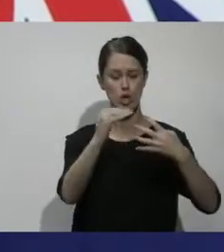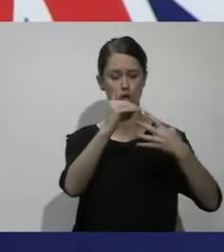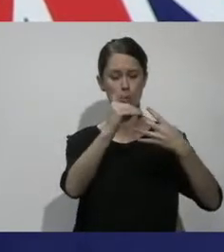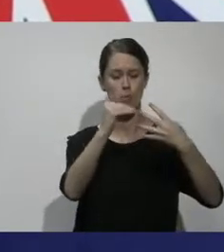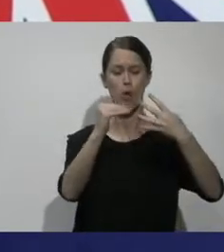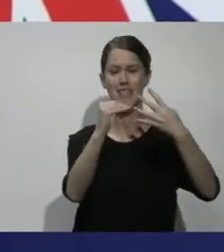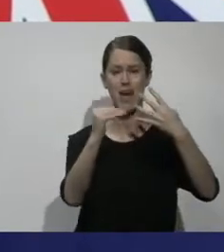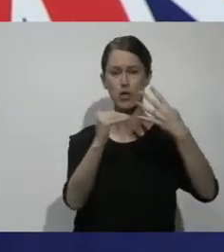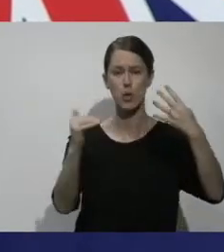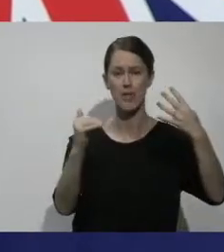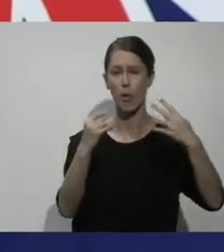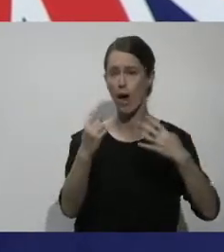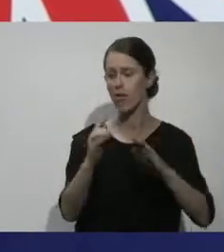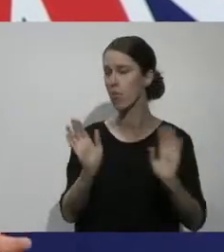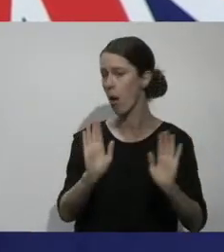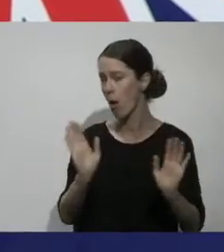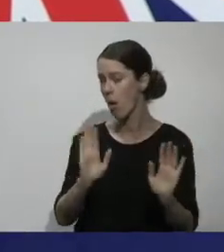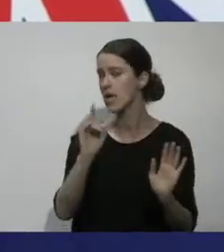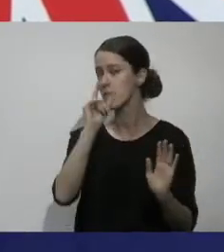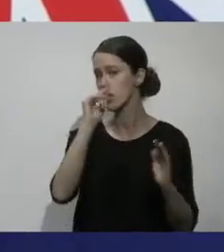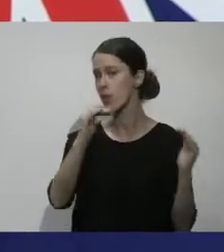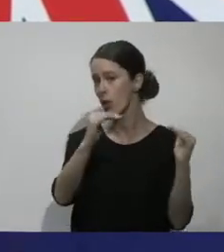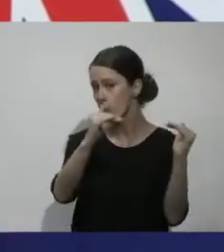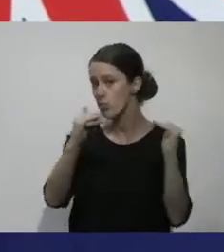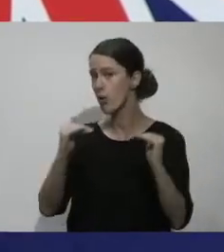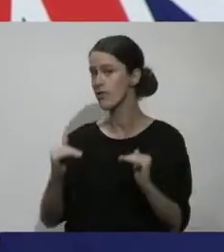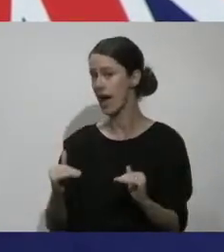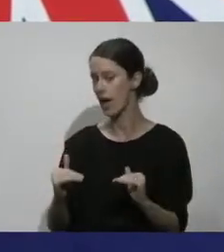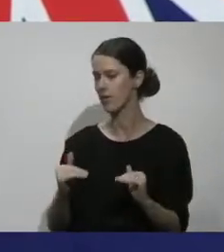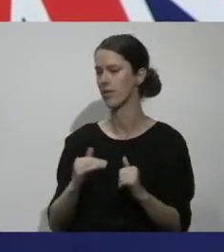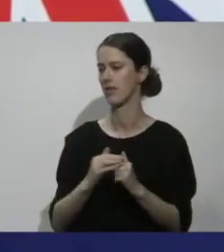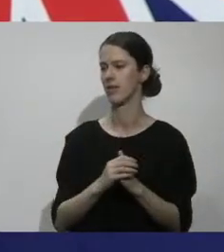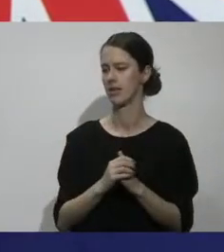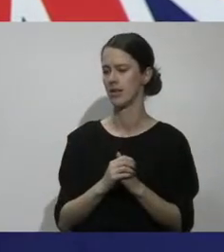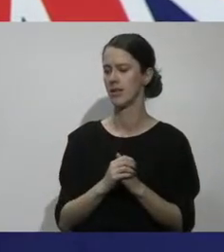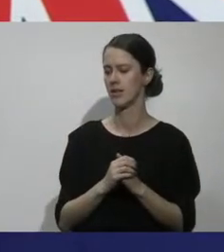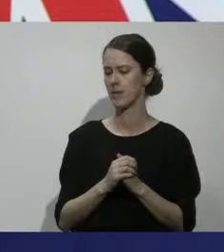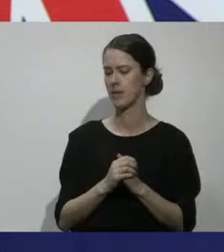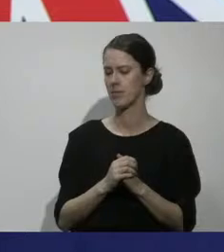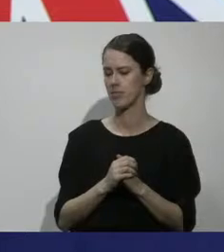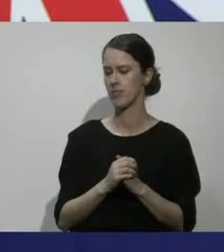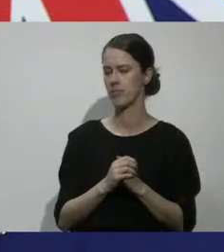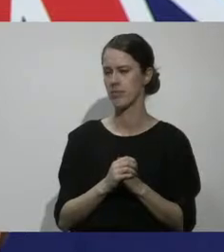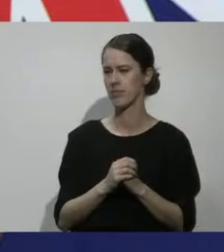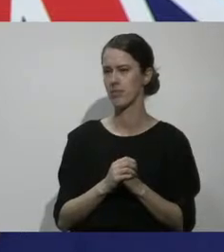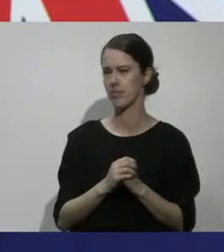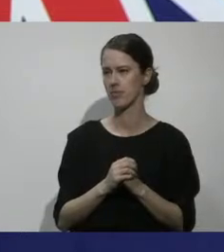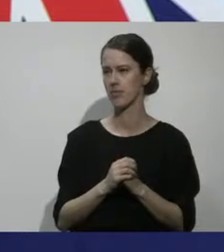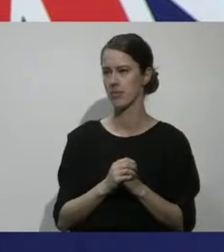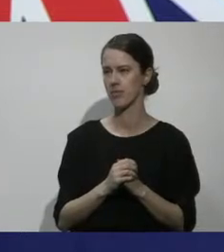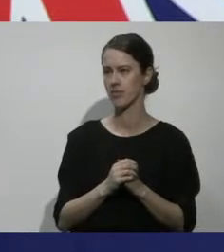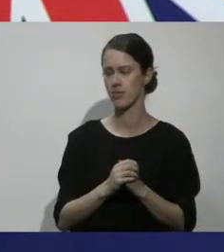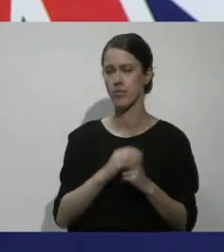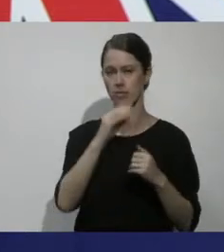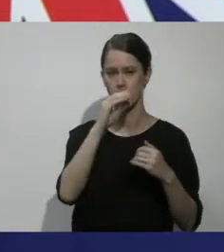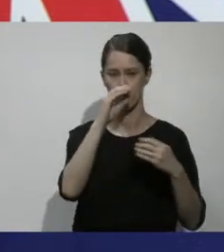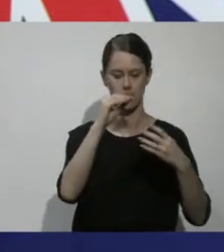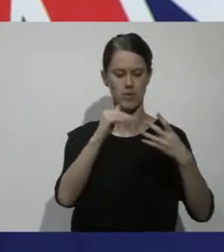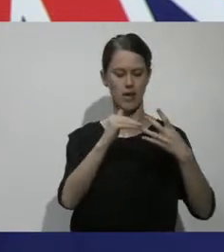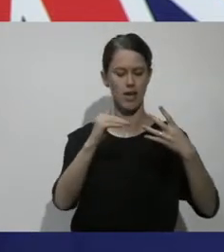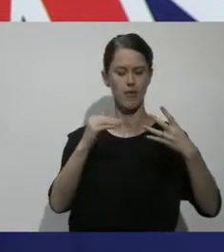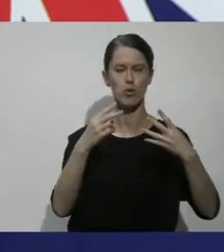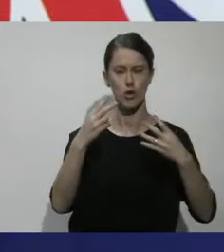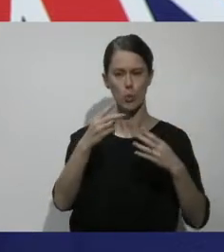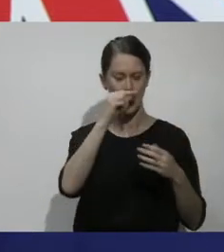It is something that we've discussed. Of course, our regime has to be built for us to be able to exist in a level 2 environment with the management